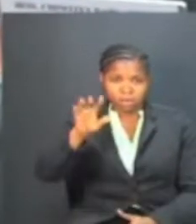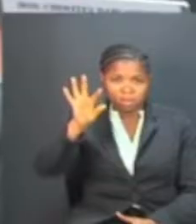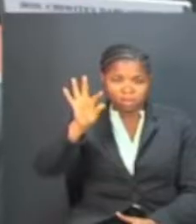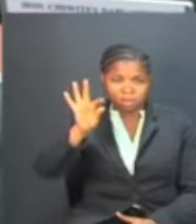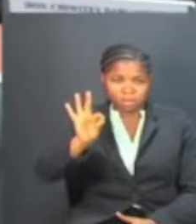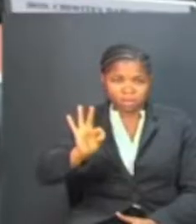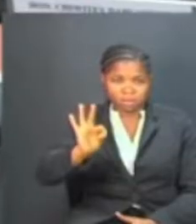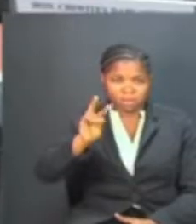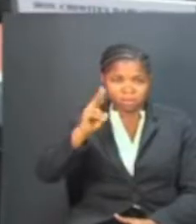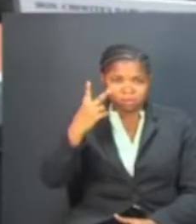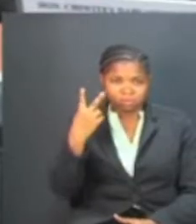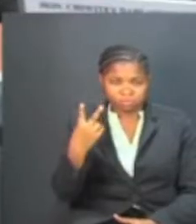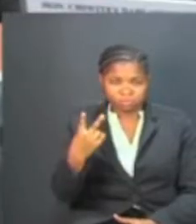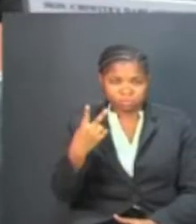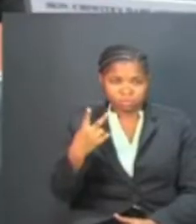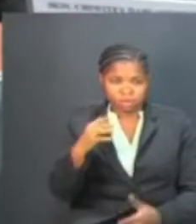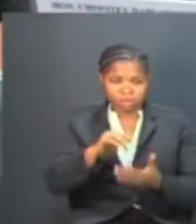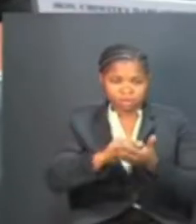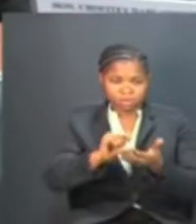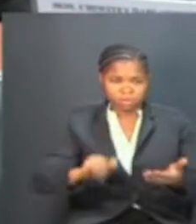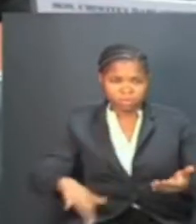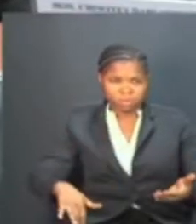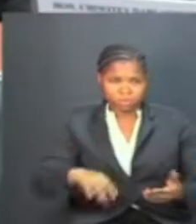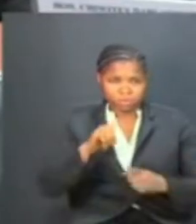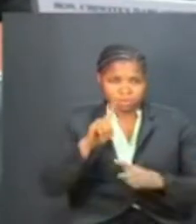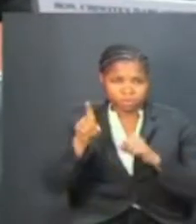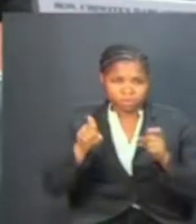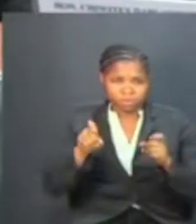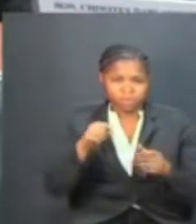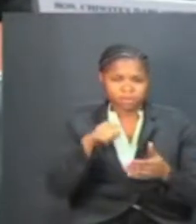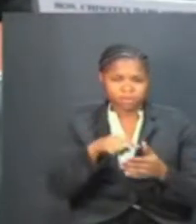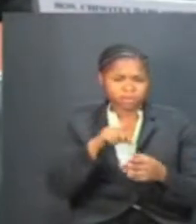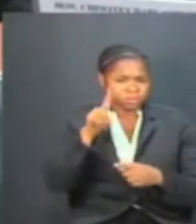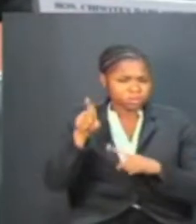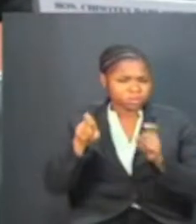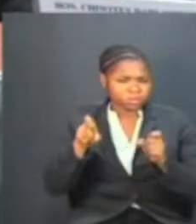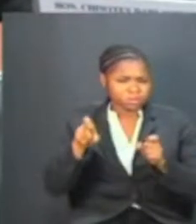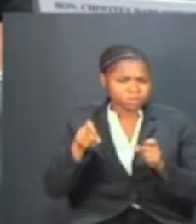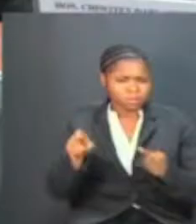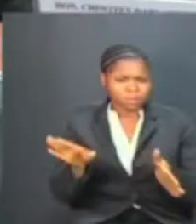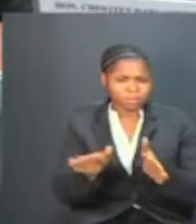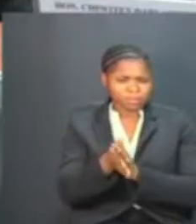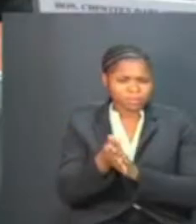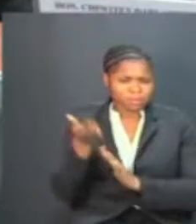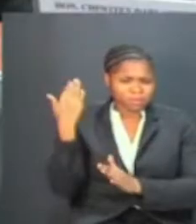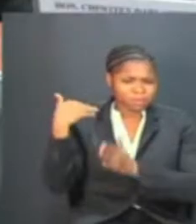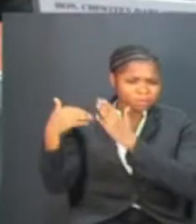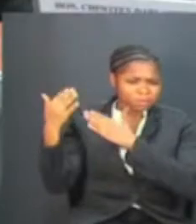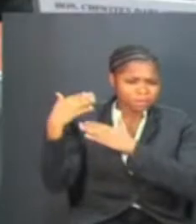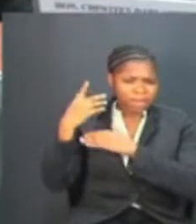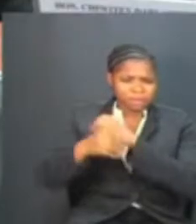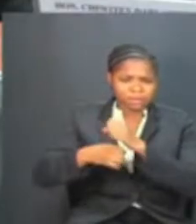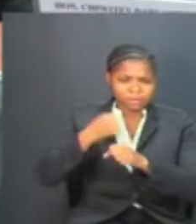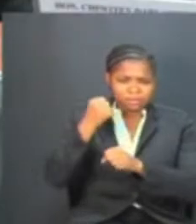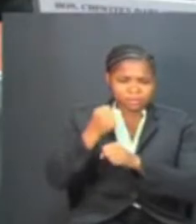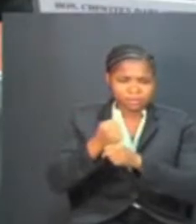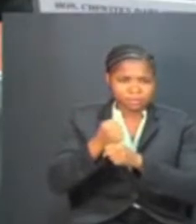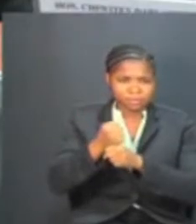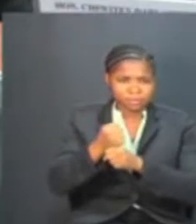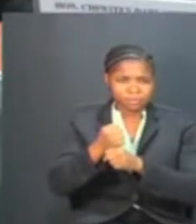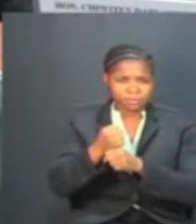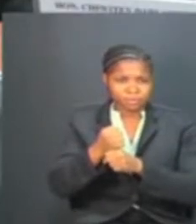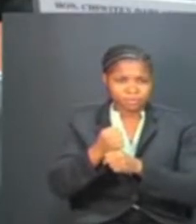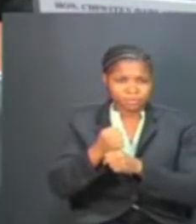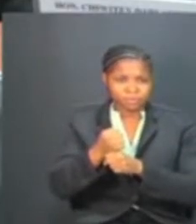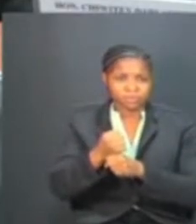withdraw this question. This question was asked far back in June last year, and between now and then, a lot of water has passed